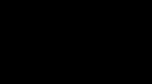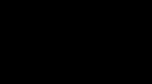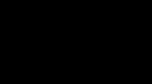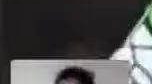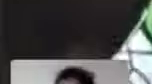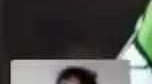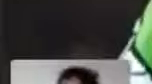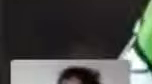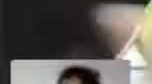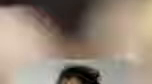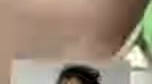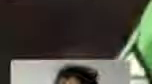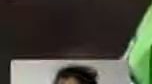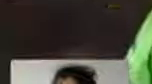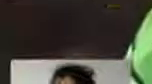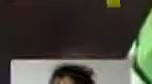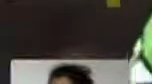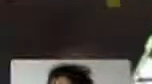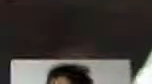Thank